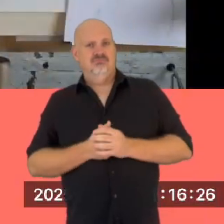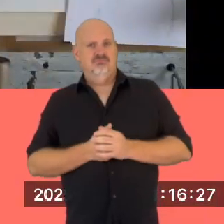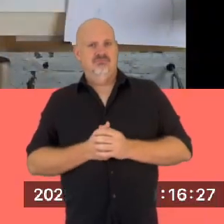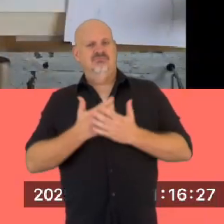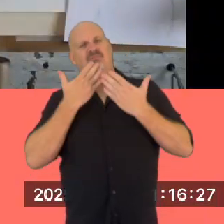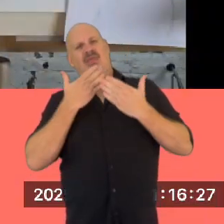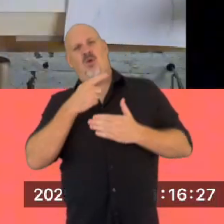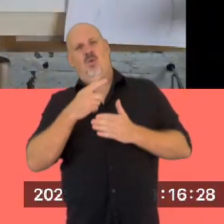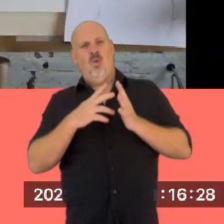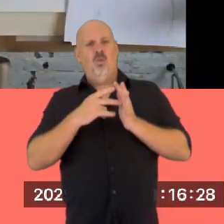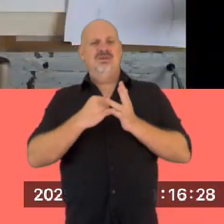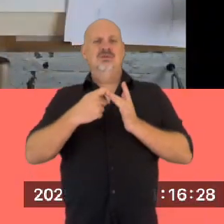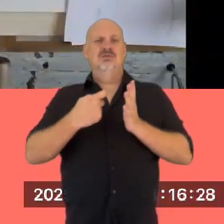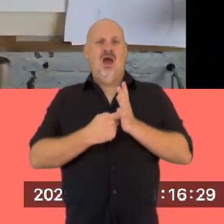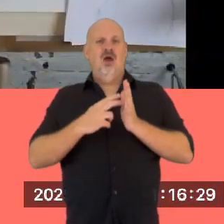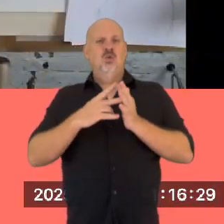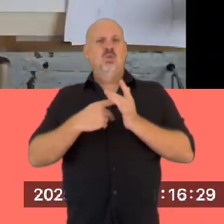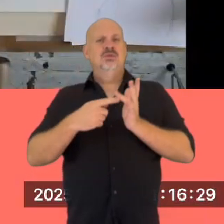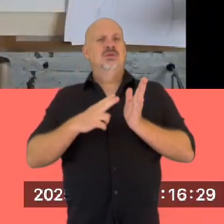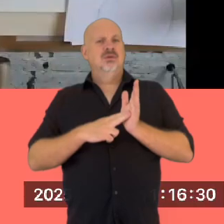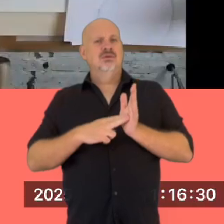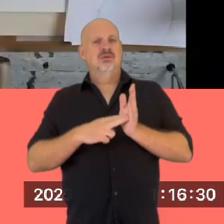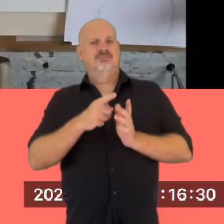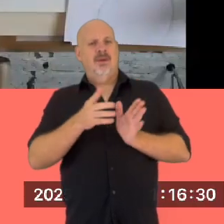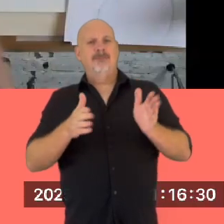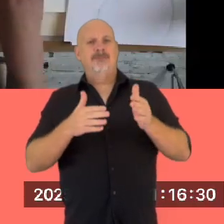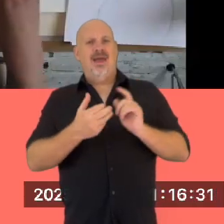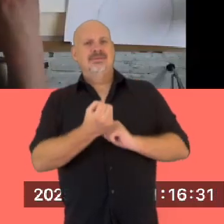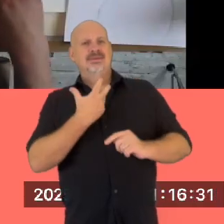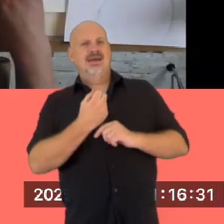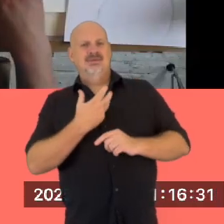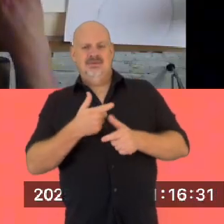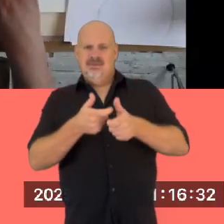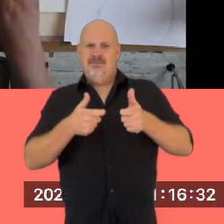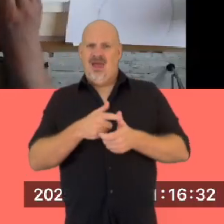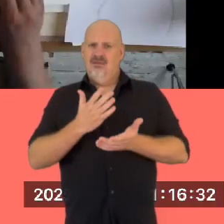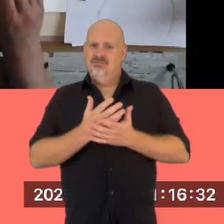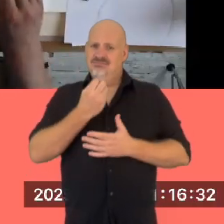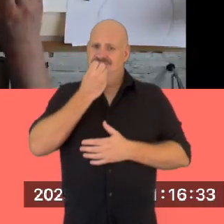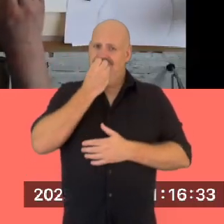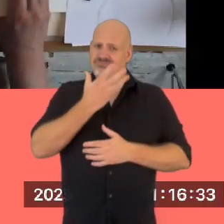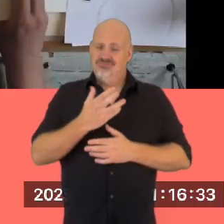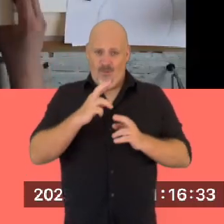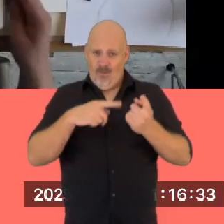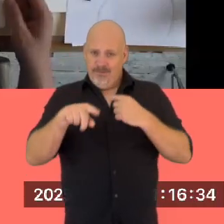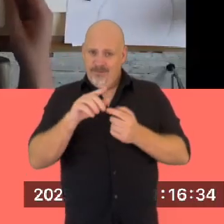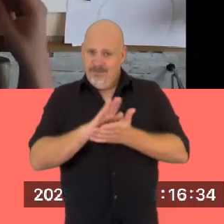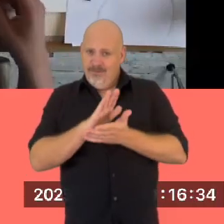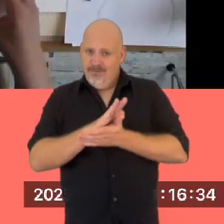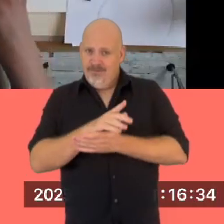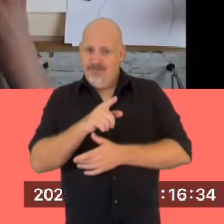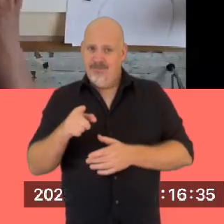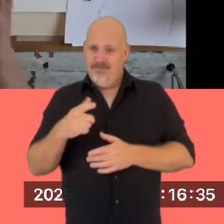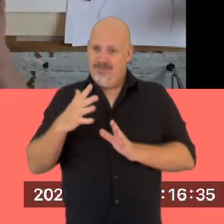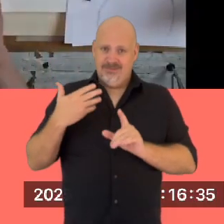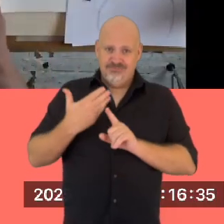watercolour paper. So thank you to the friends at Windsor and Newton for sending all of these packs out. The packs are brilliant. I hope you all have